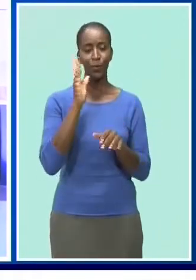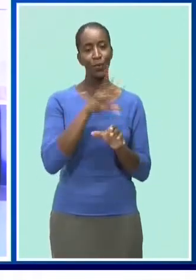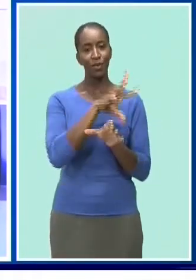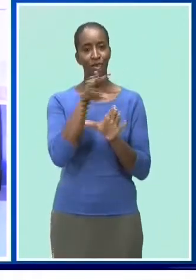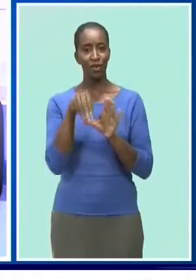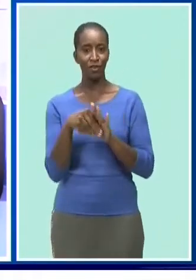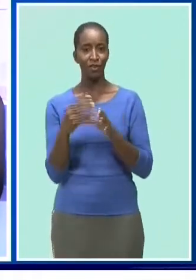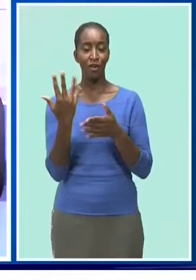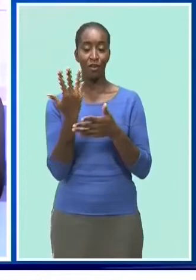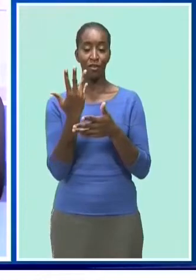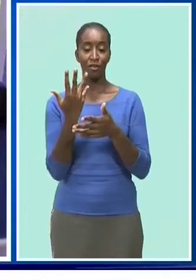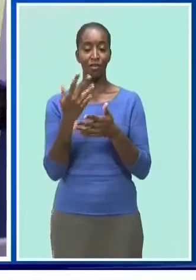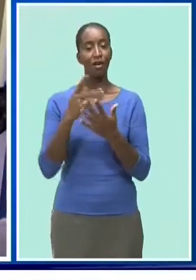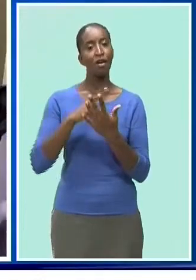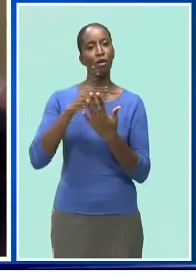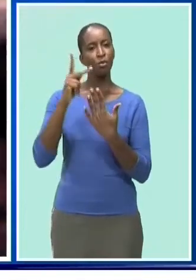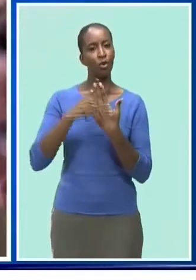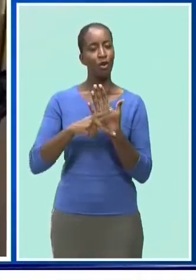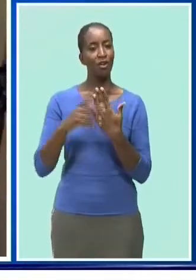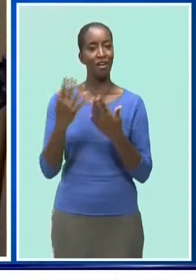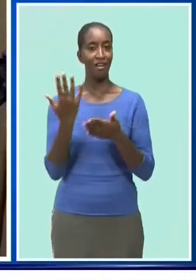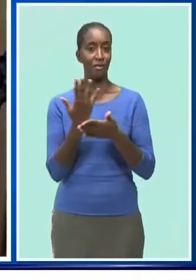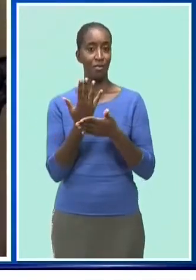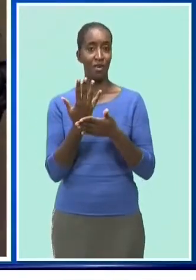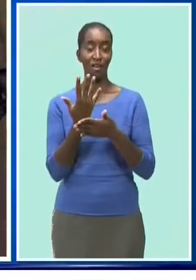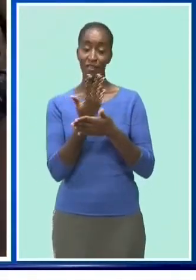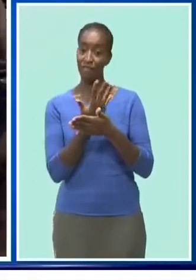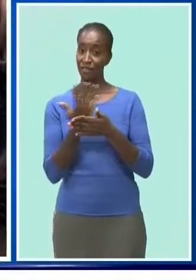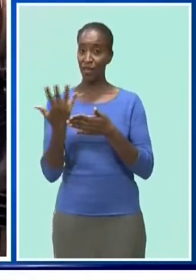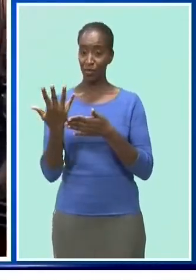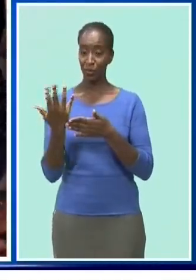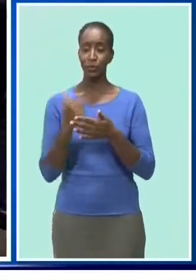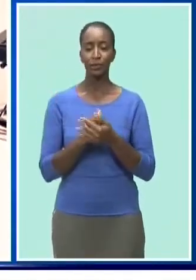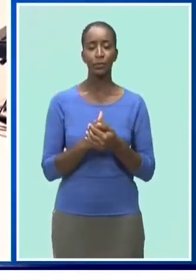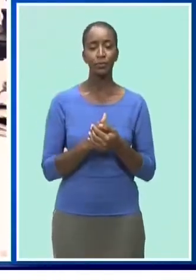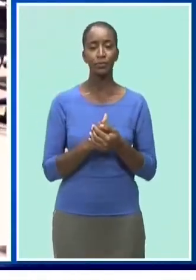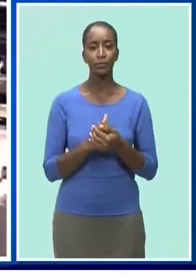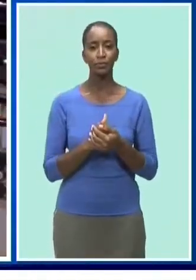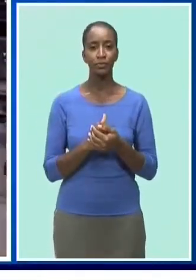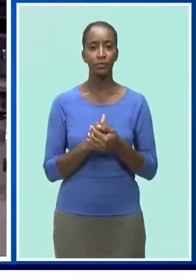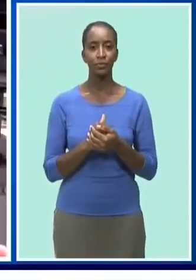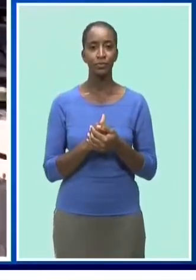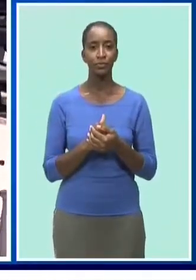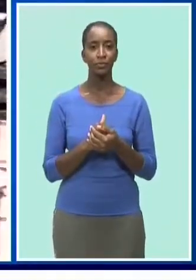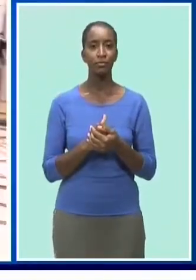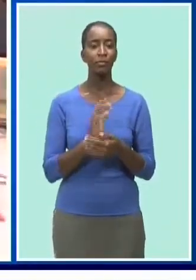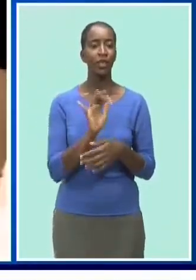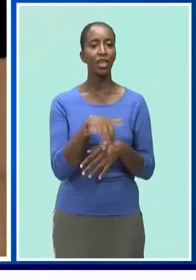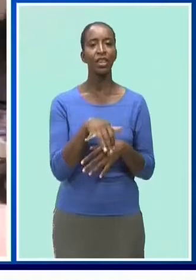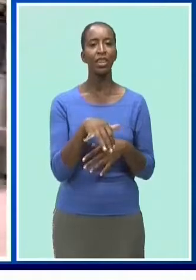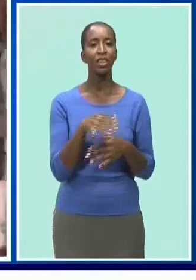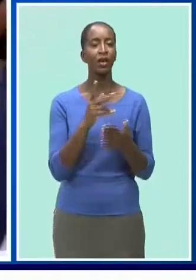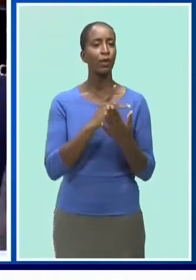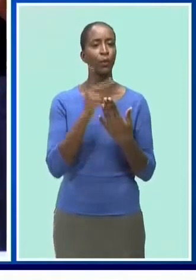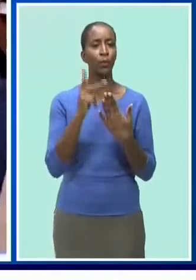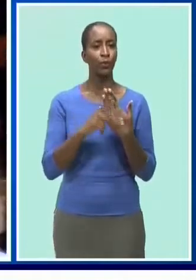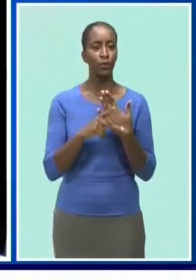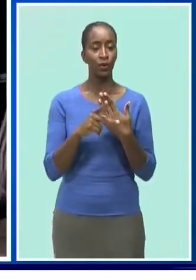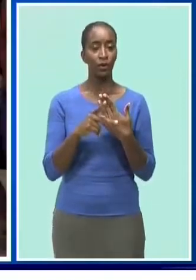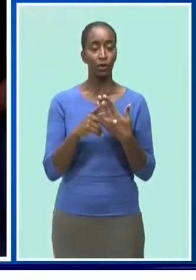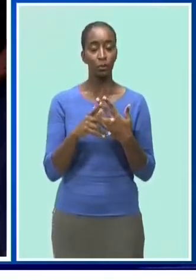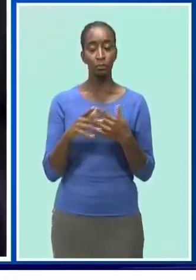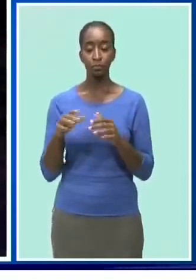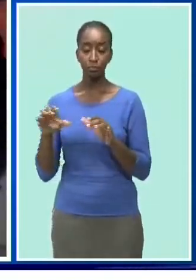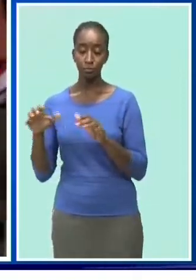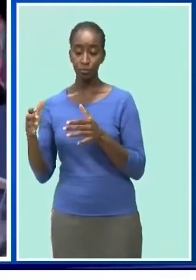5-week course in video production, content creation, and programming. The Video 246 project is a joint effort between